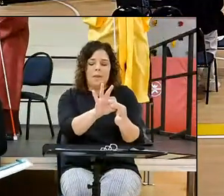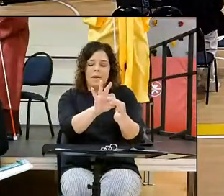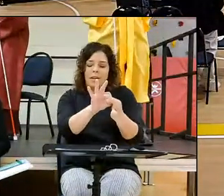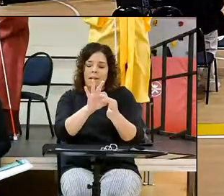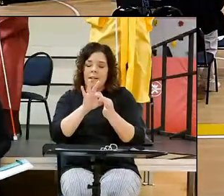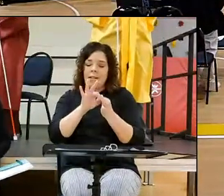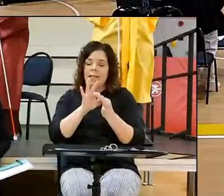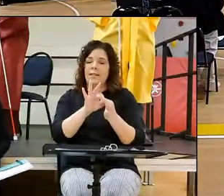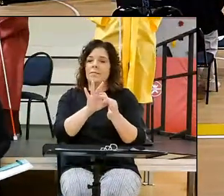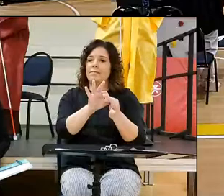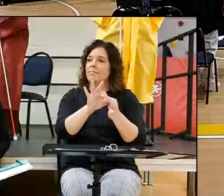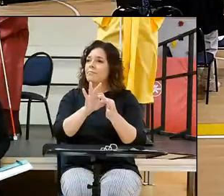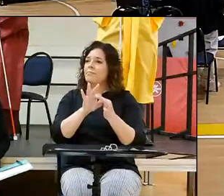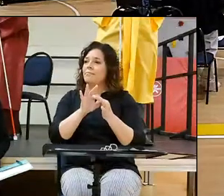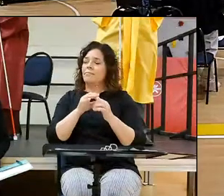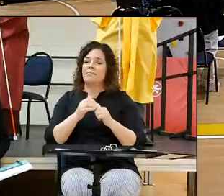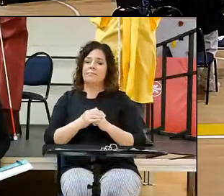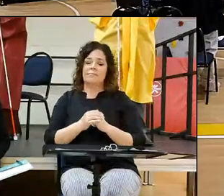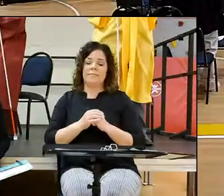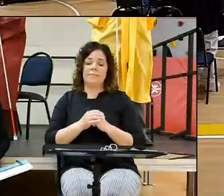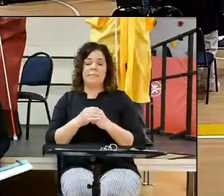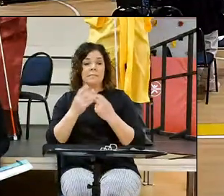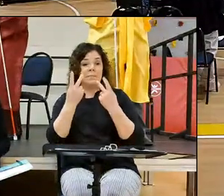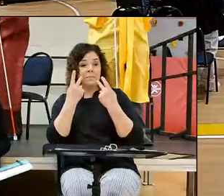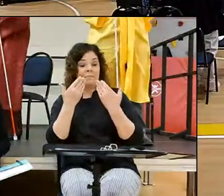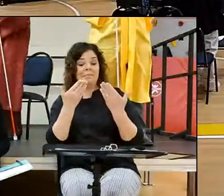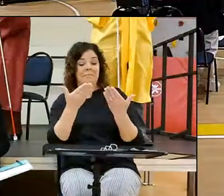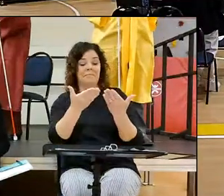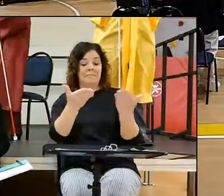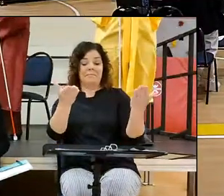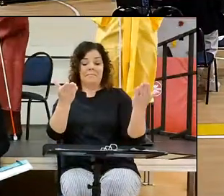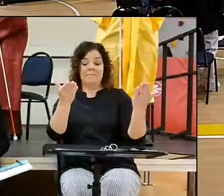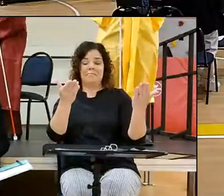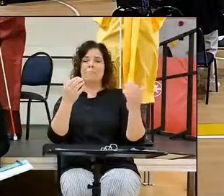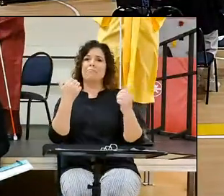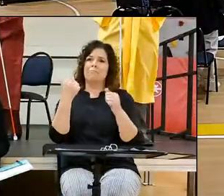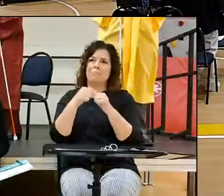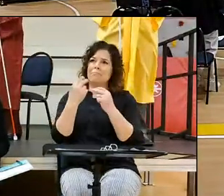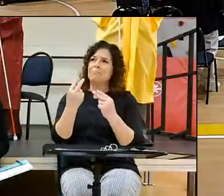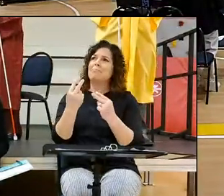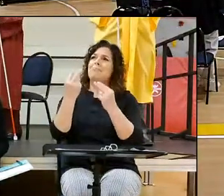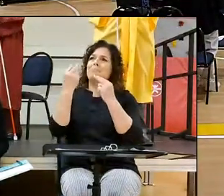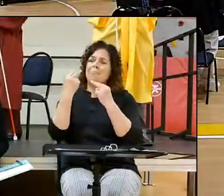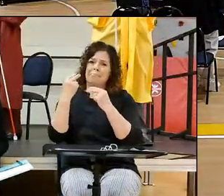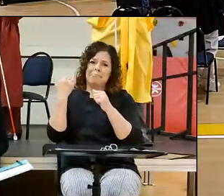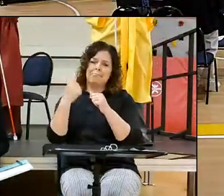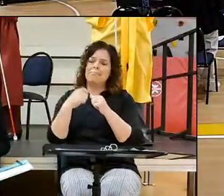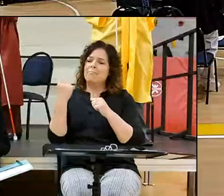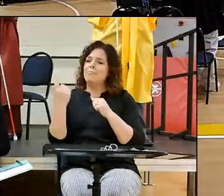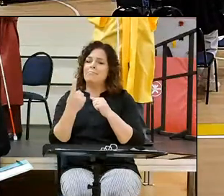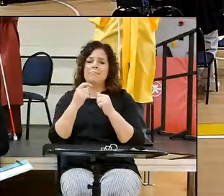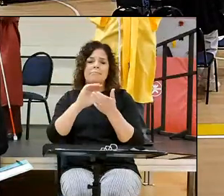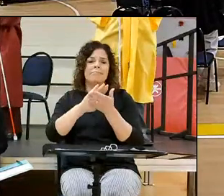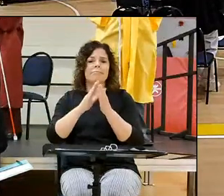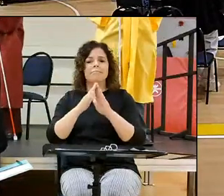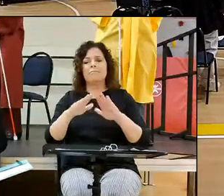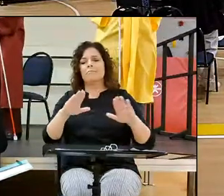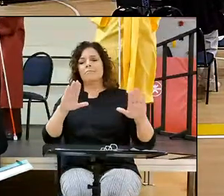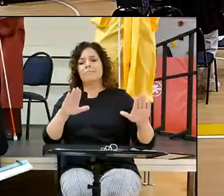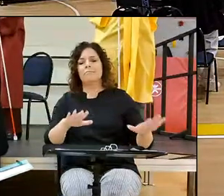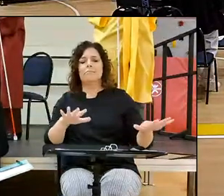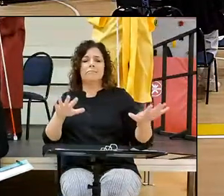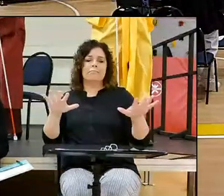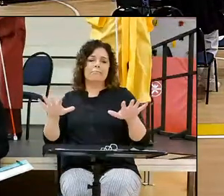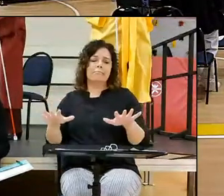So well. As we see it so calm and serene, our hearts with great pride do swell.